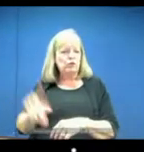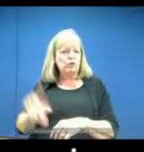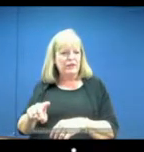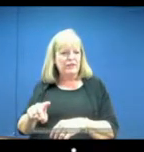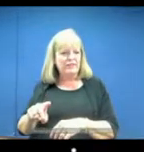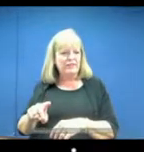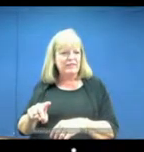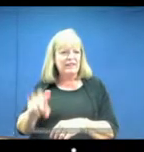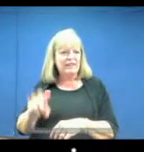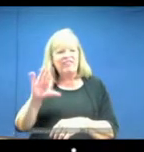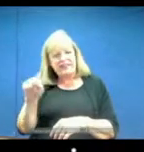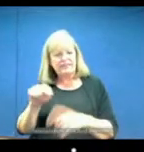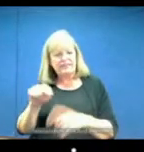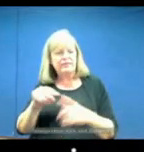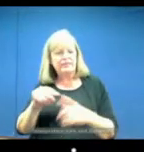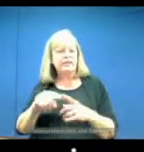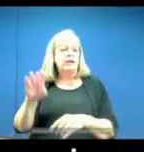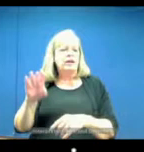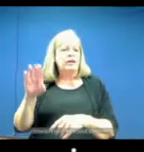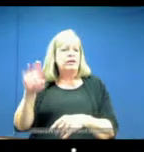Detroit, Flint,